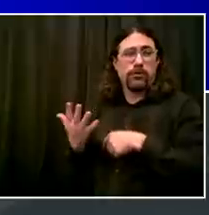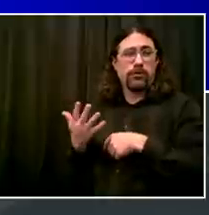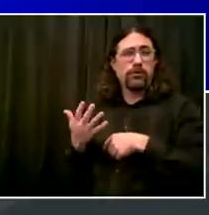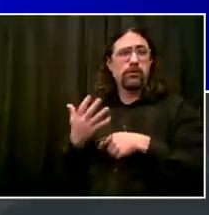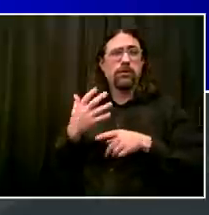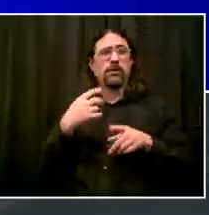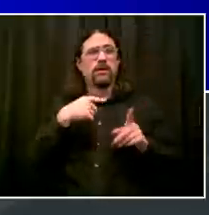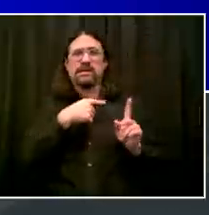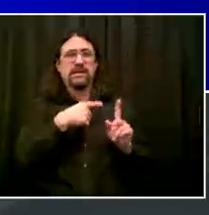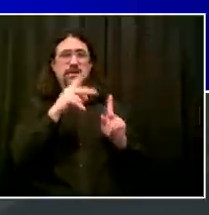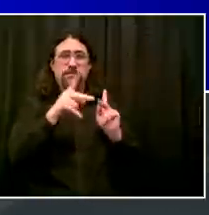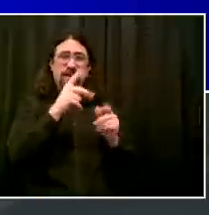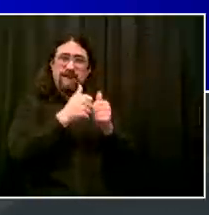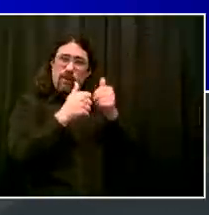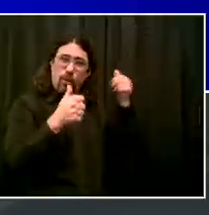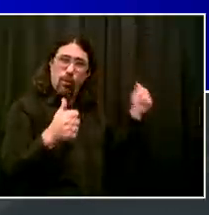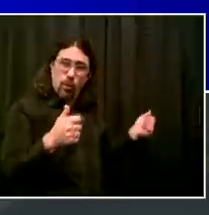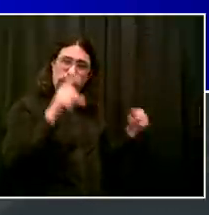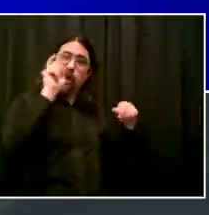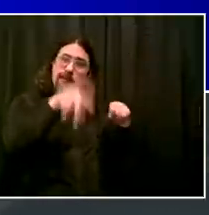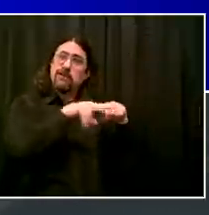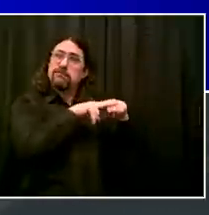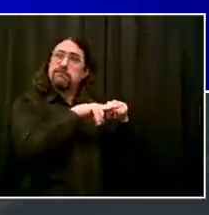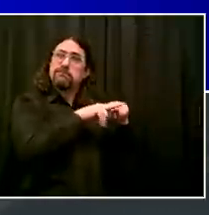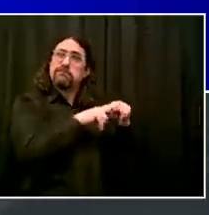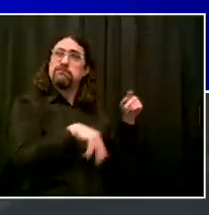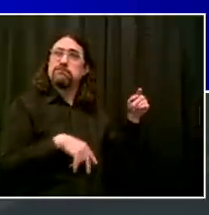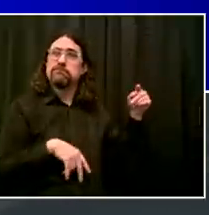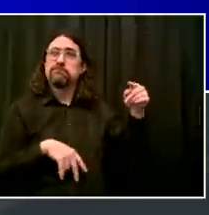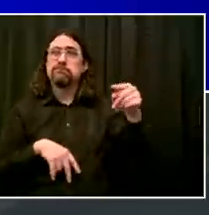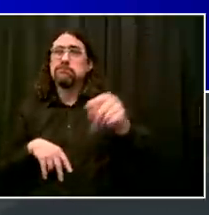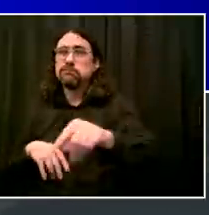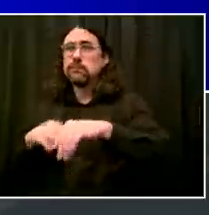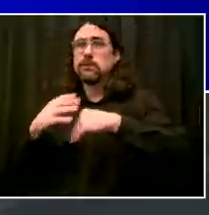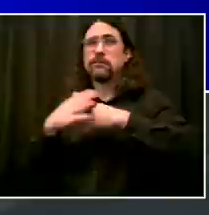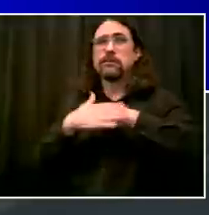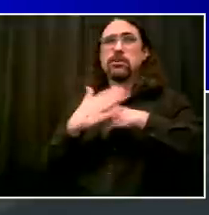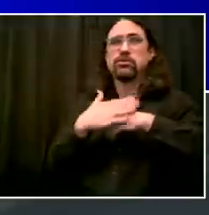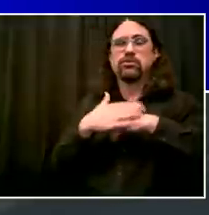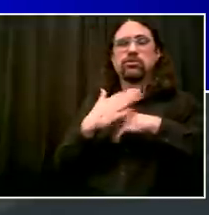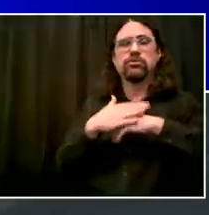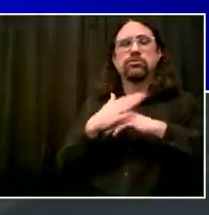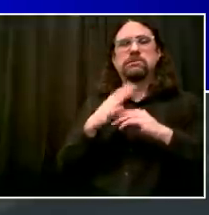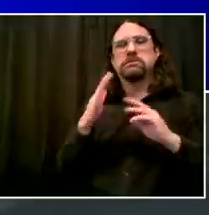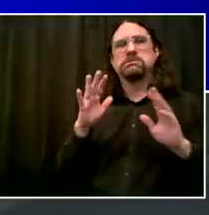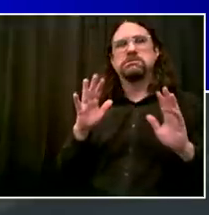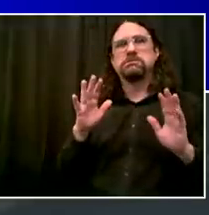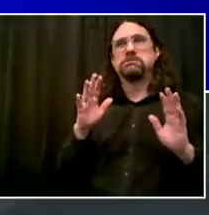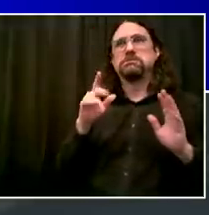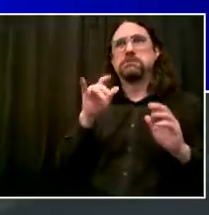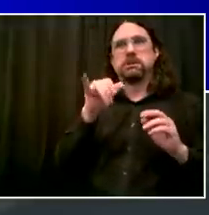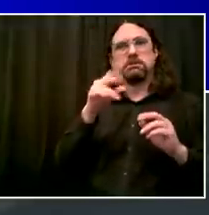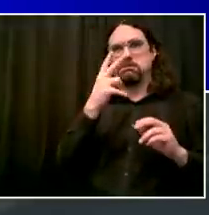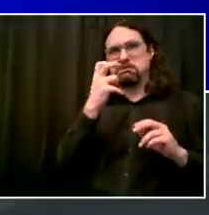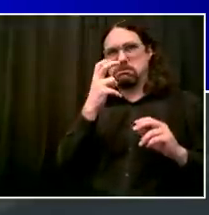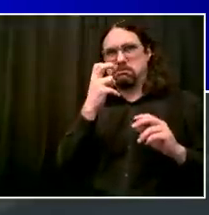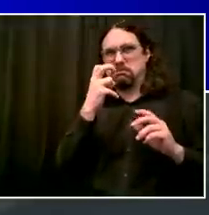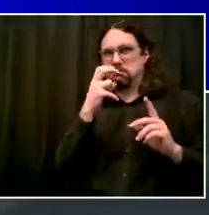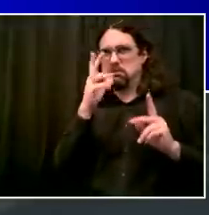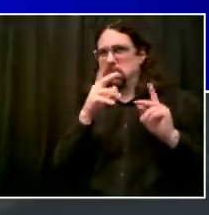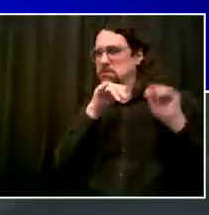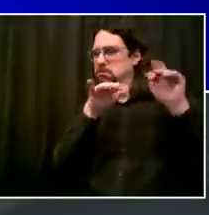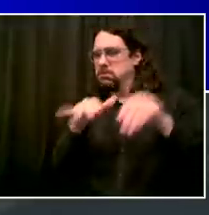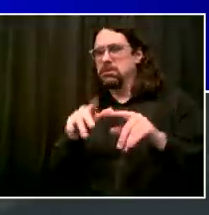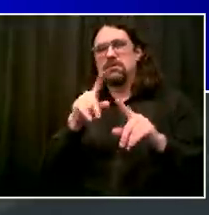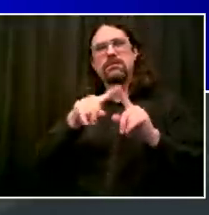the beach, checking to make sure that there's the right number of people. We don't see any crowding on the beach. We don't see any